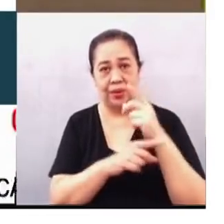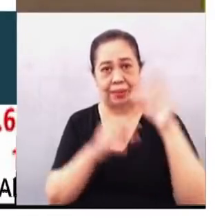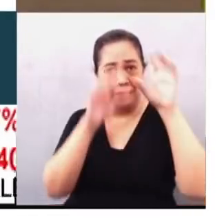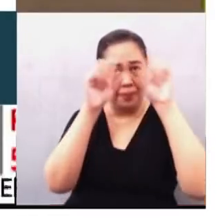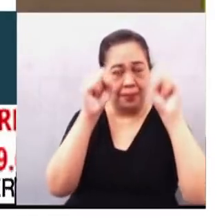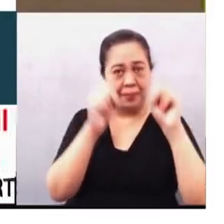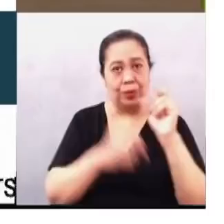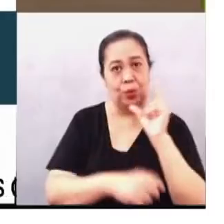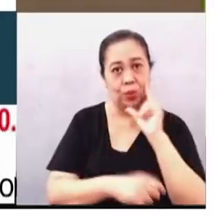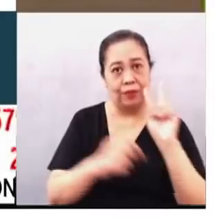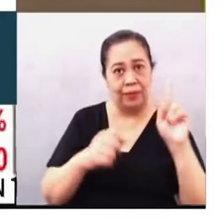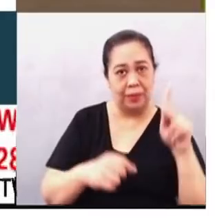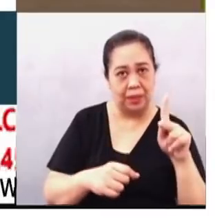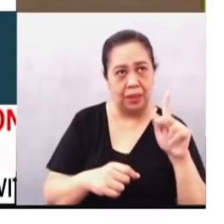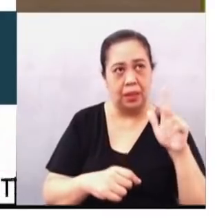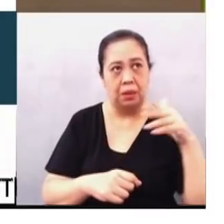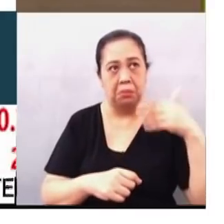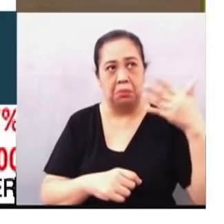Mm-mm. Pagdating ng panahon,